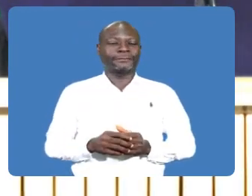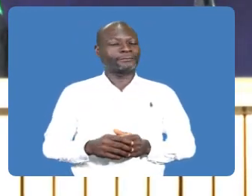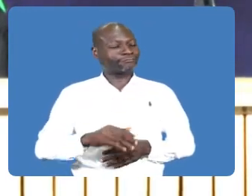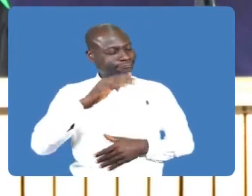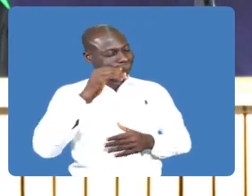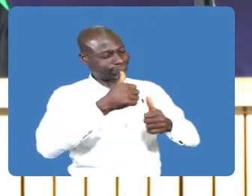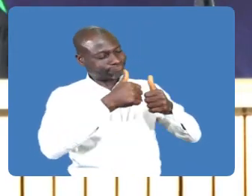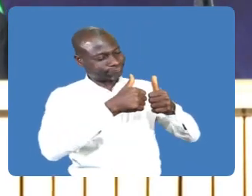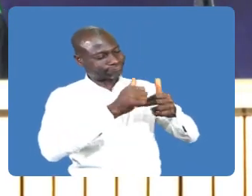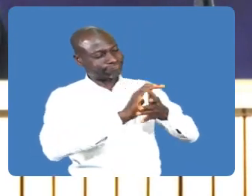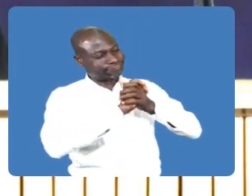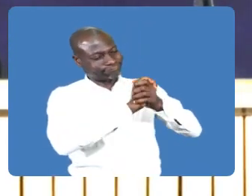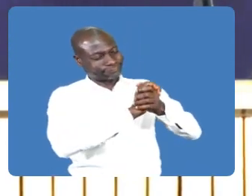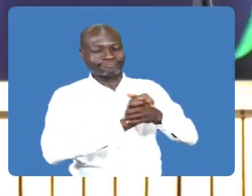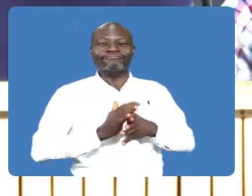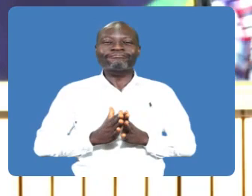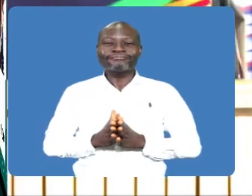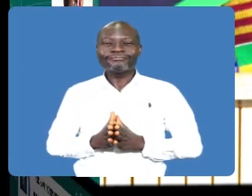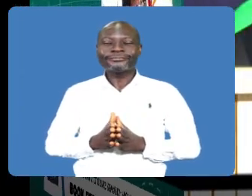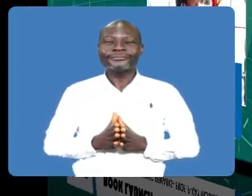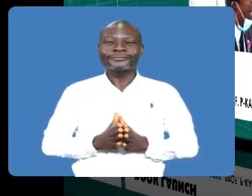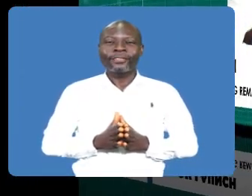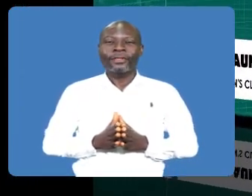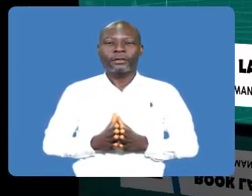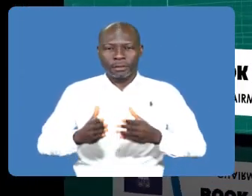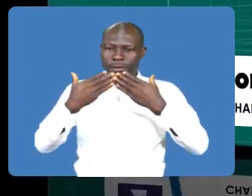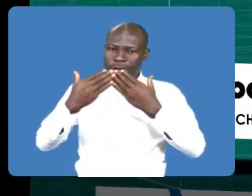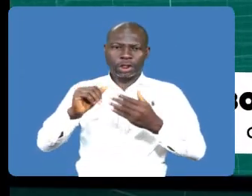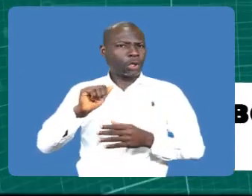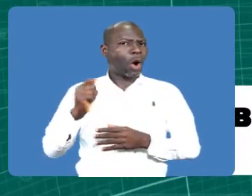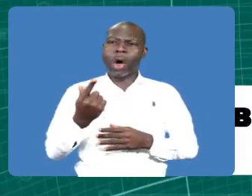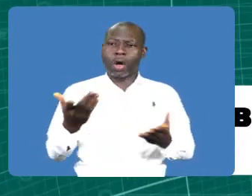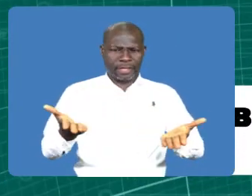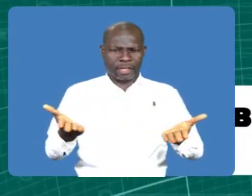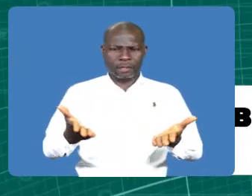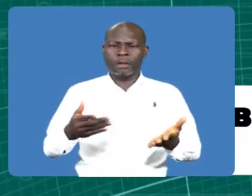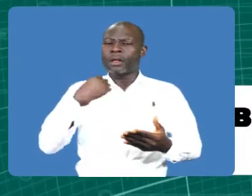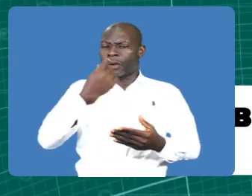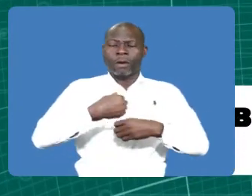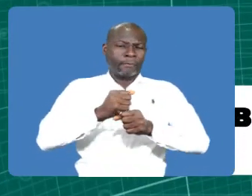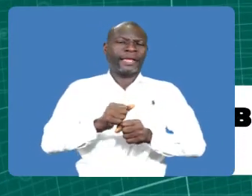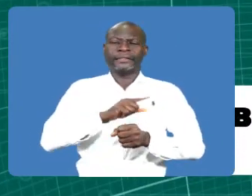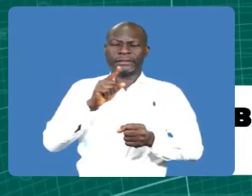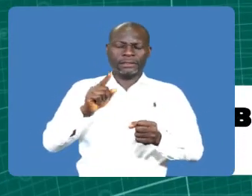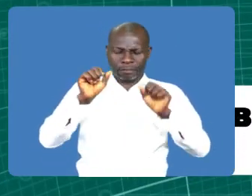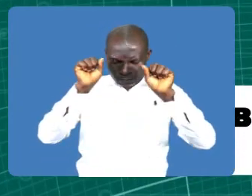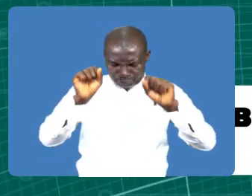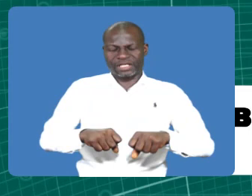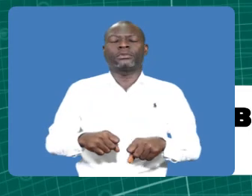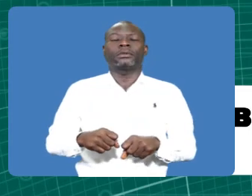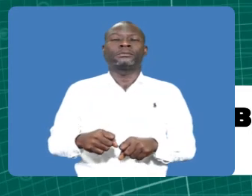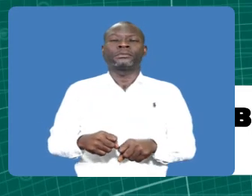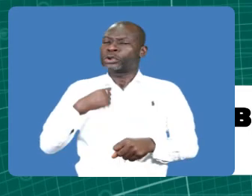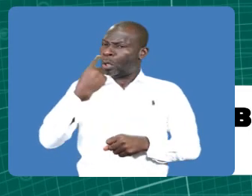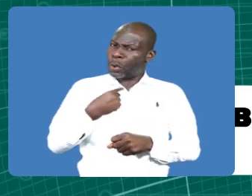Yes, sir. Yes, sir. Yes, sir. Yes, sir. Yeah. We thank you, all of you, who made this